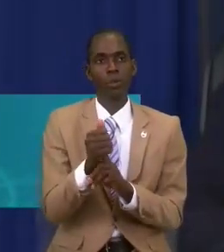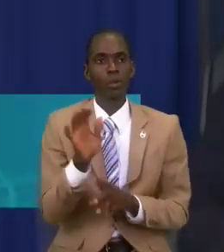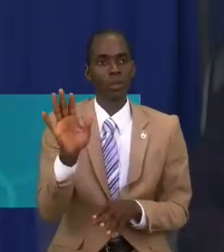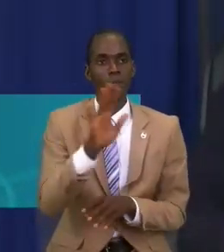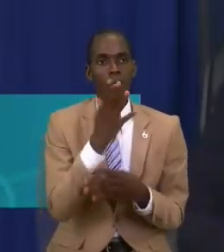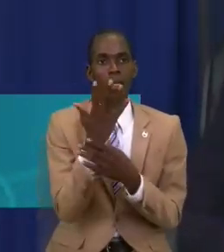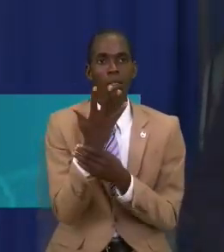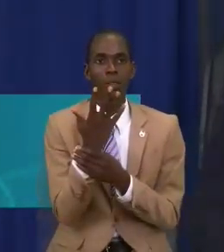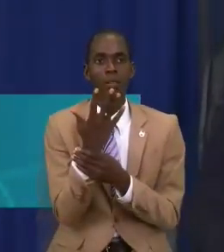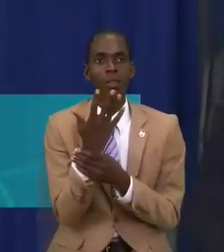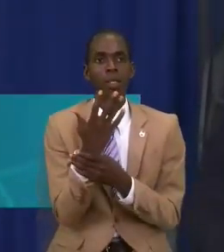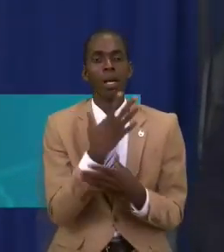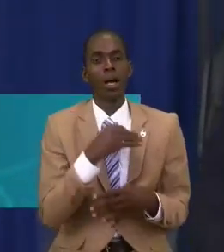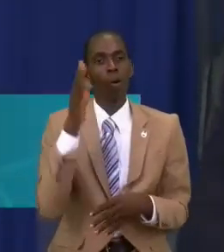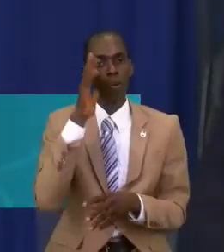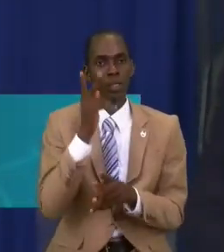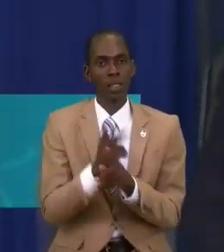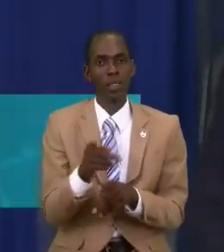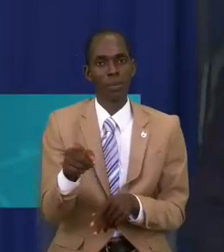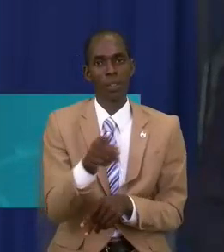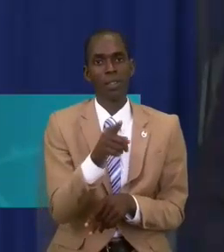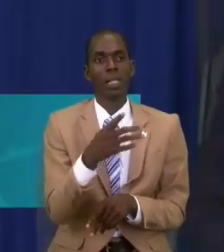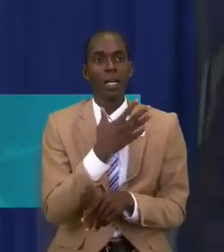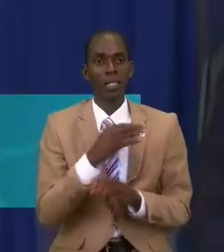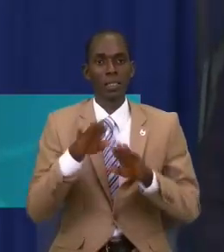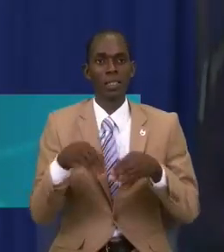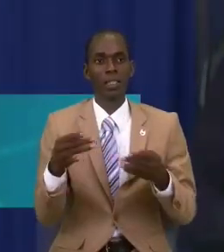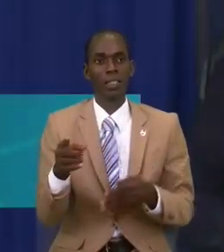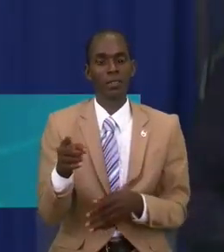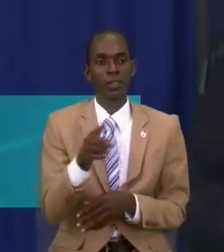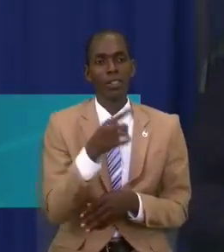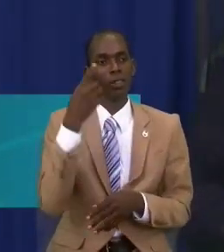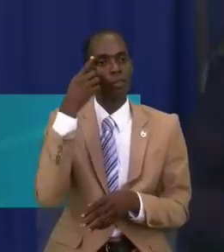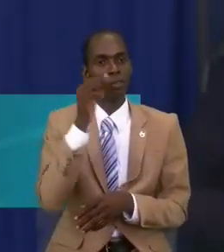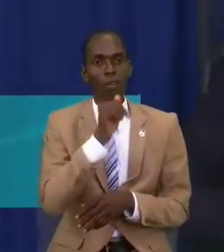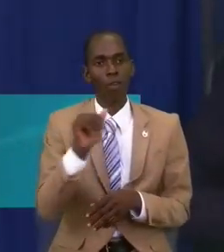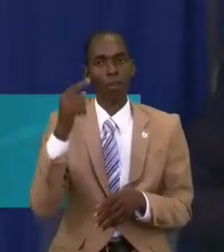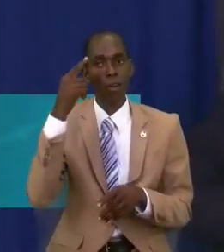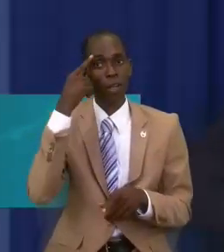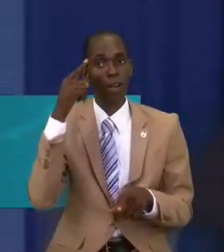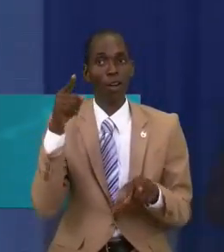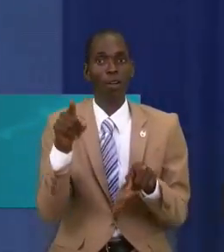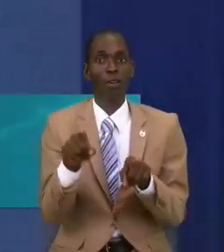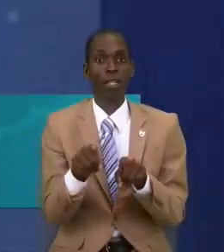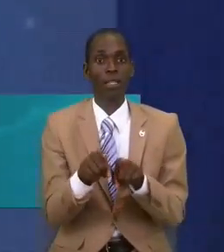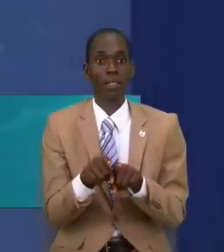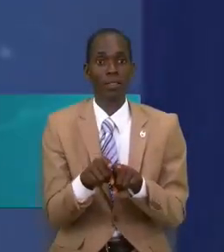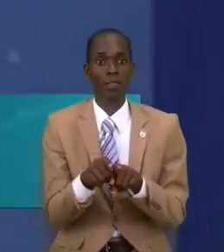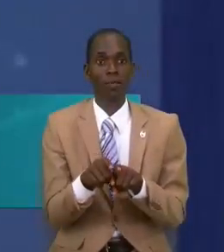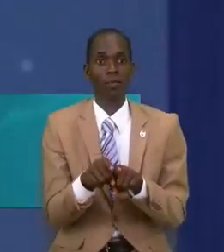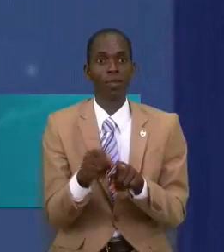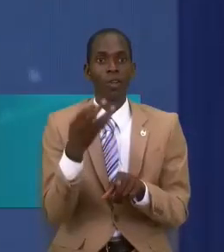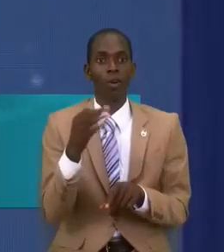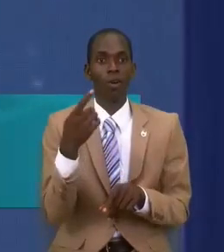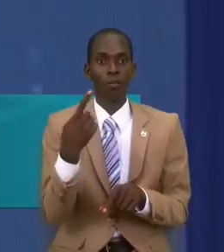thee and give thee for a covenant of the people. He's talking to